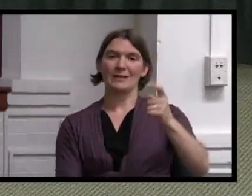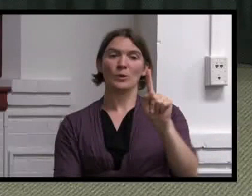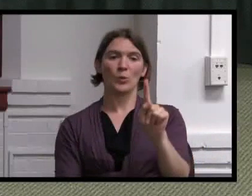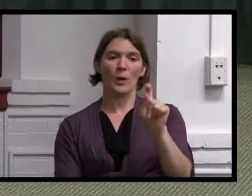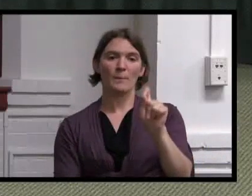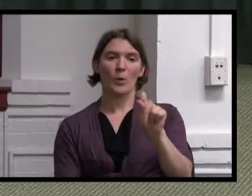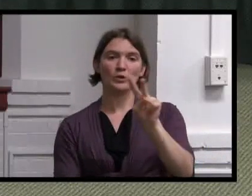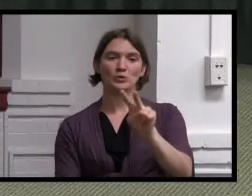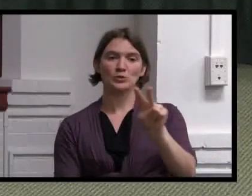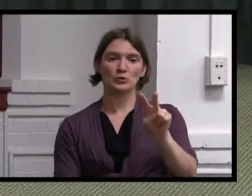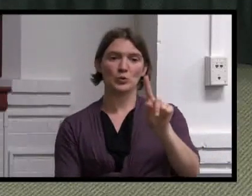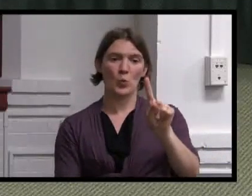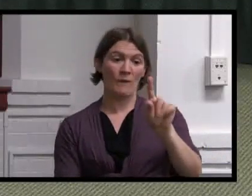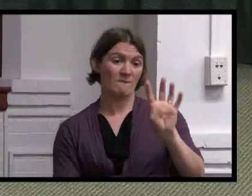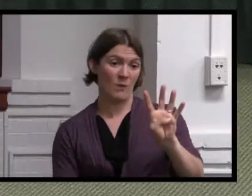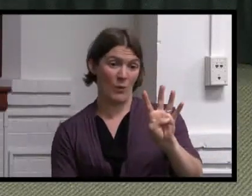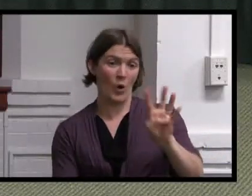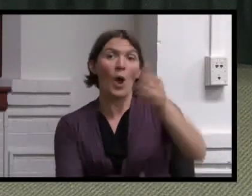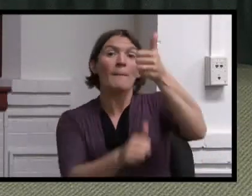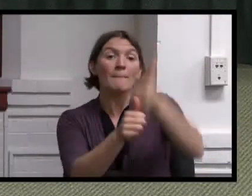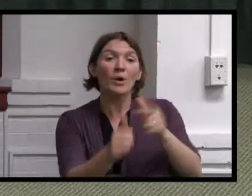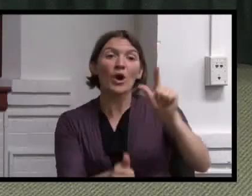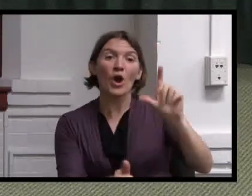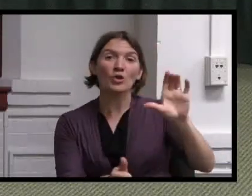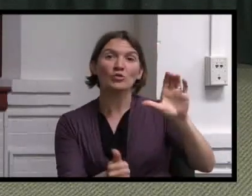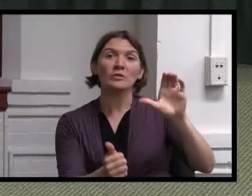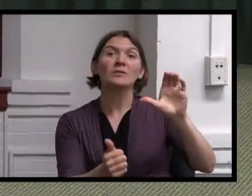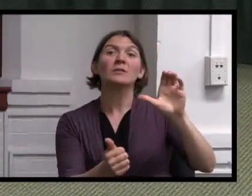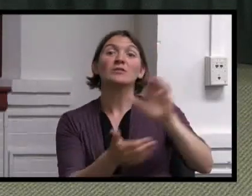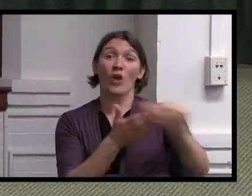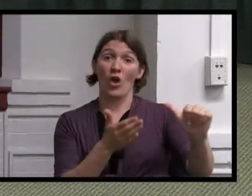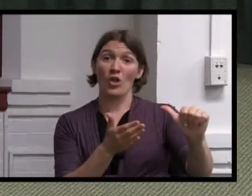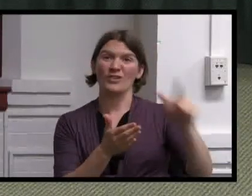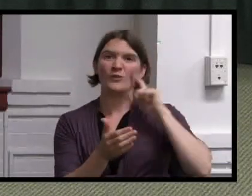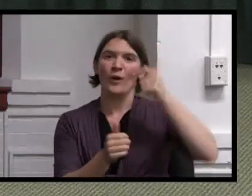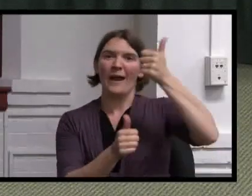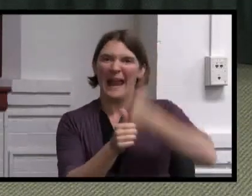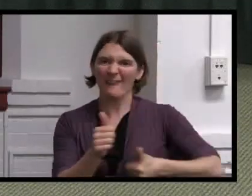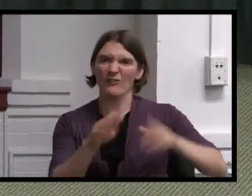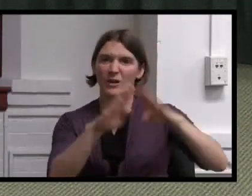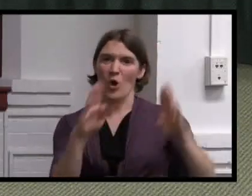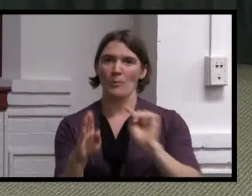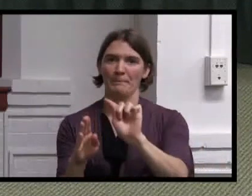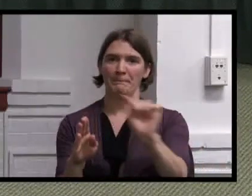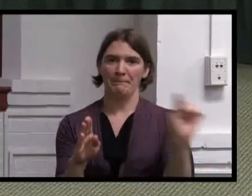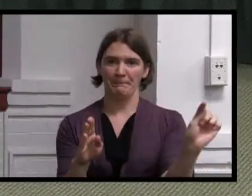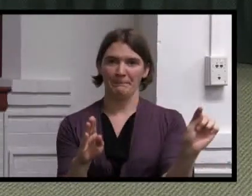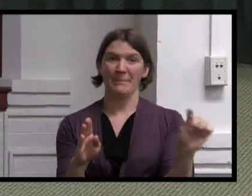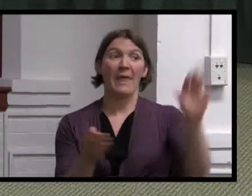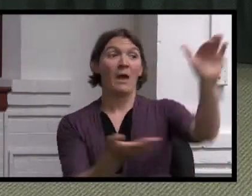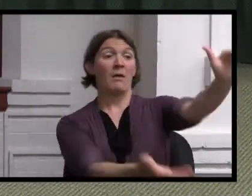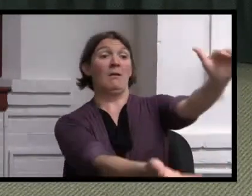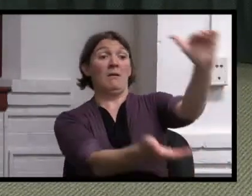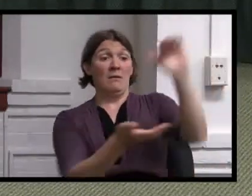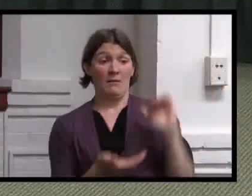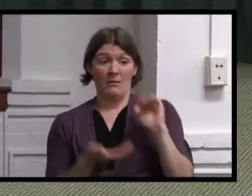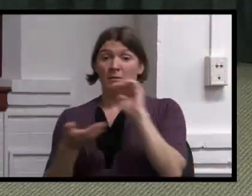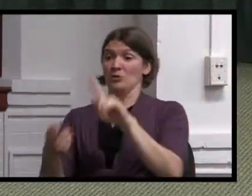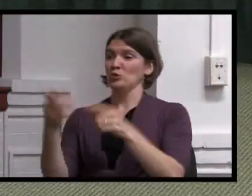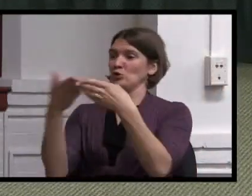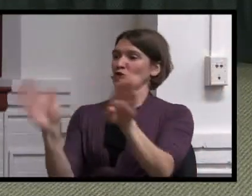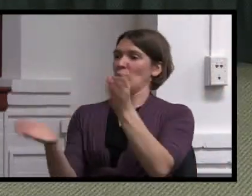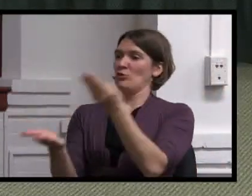1.2214 per $100 of assessed valuation for general fund operations,